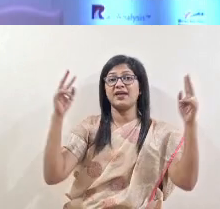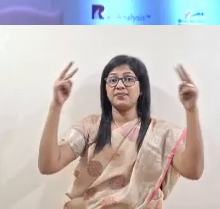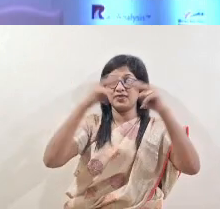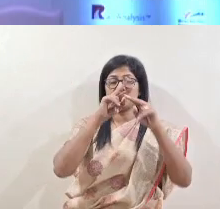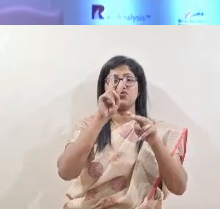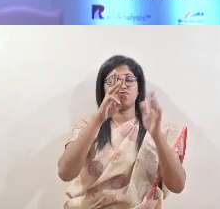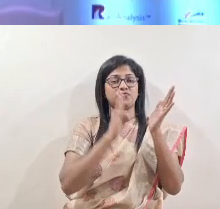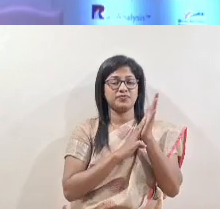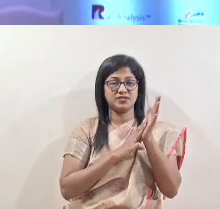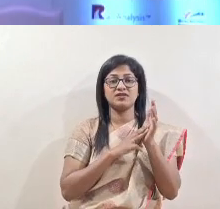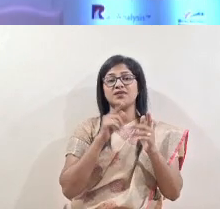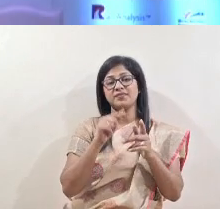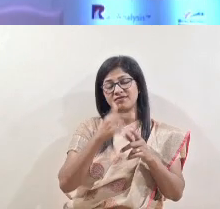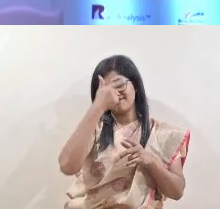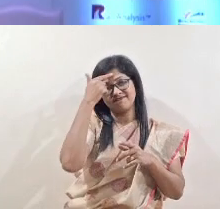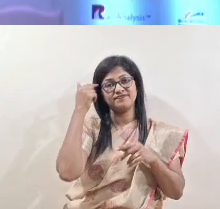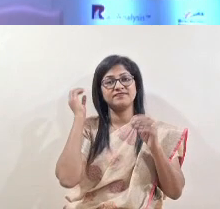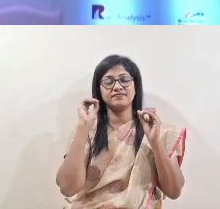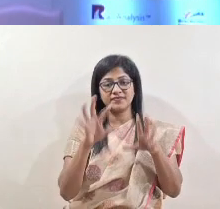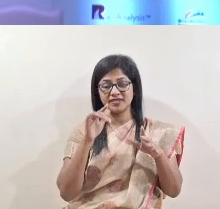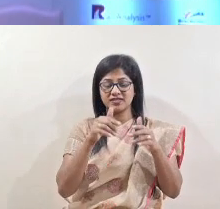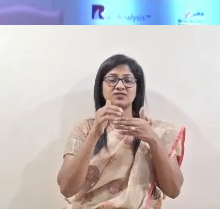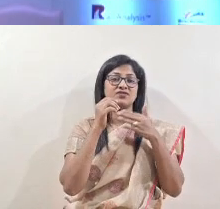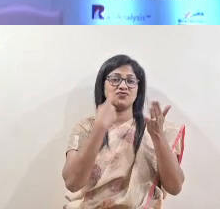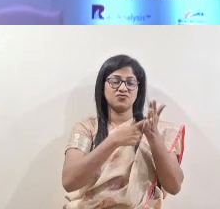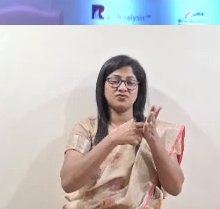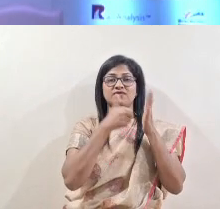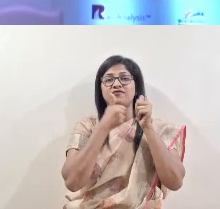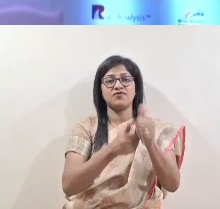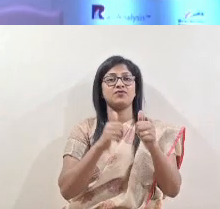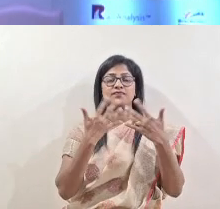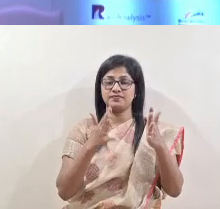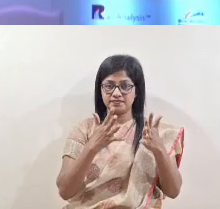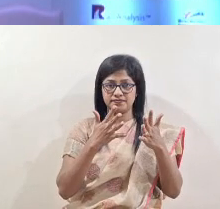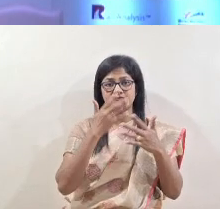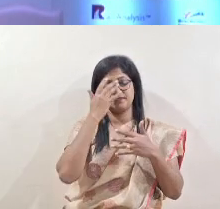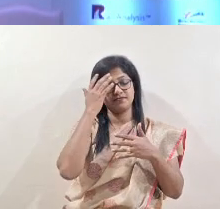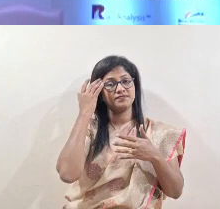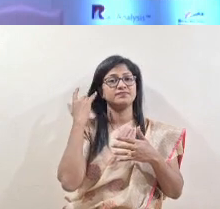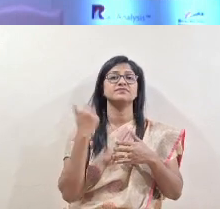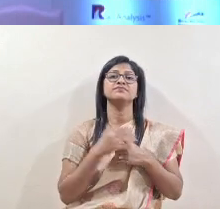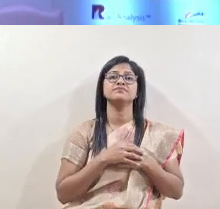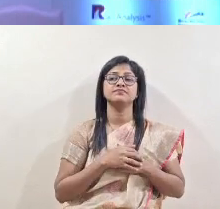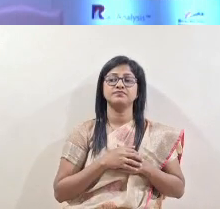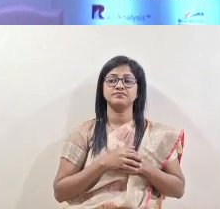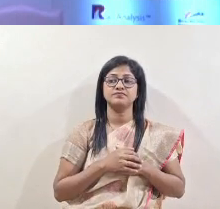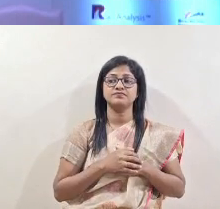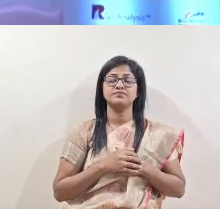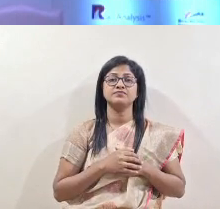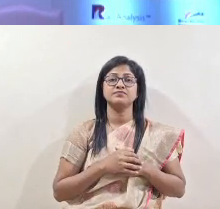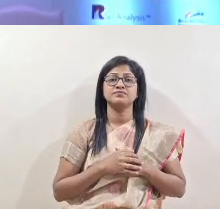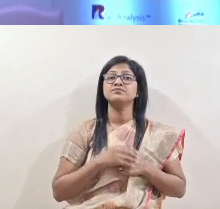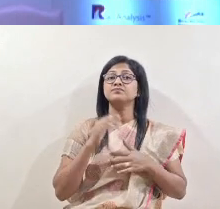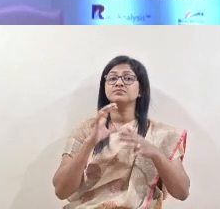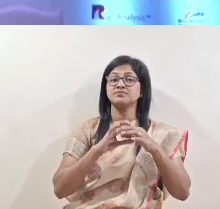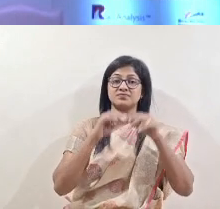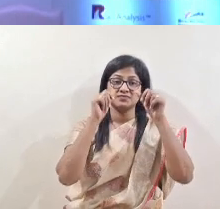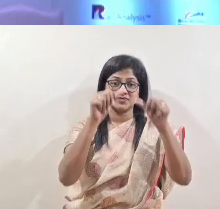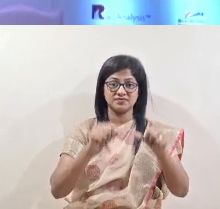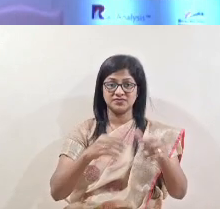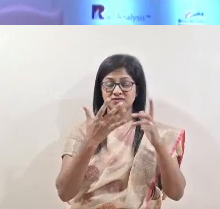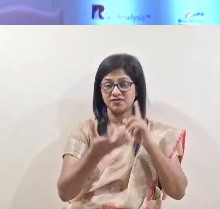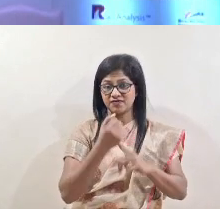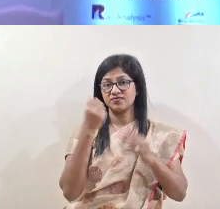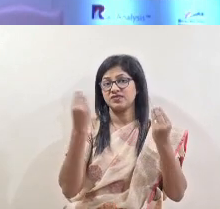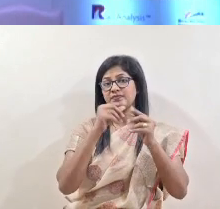meters. But unfortunately, we don't follow these guidelines here properly. Now, moving to, based on these results, we have